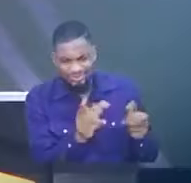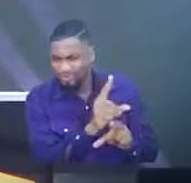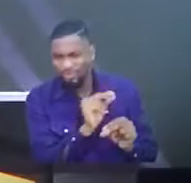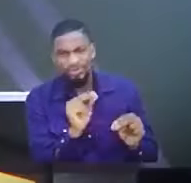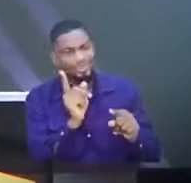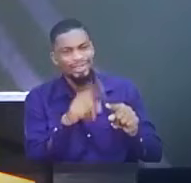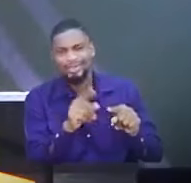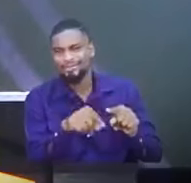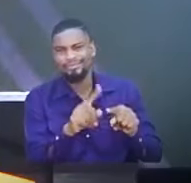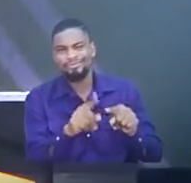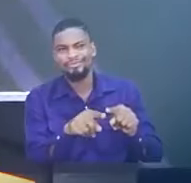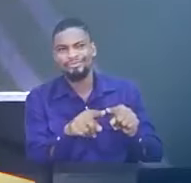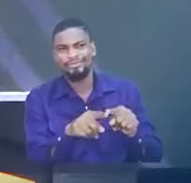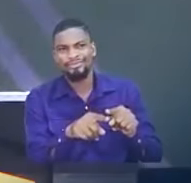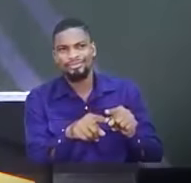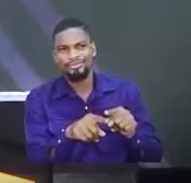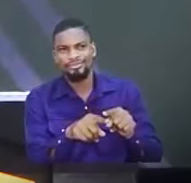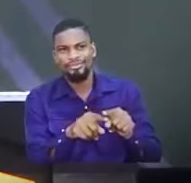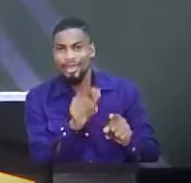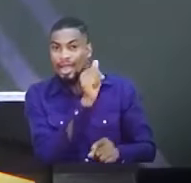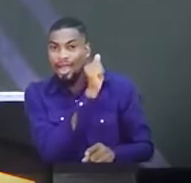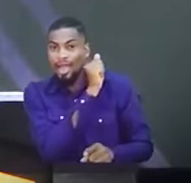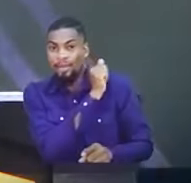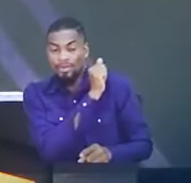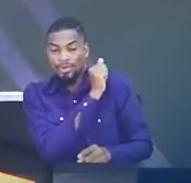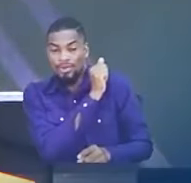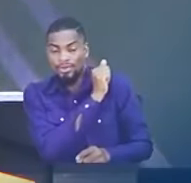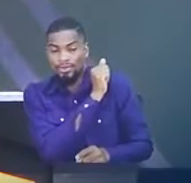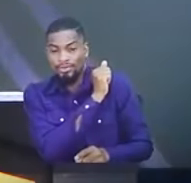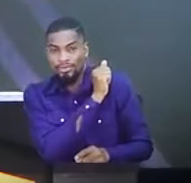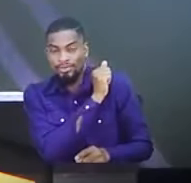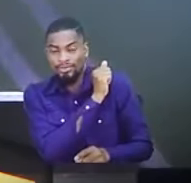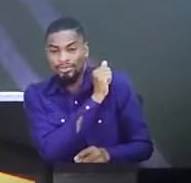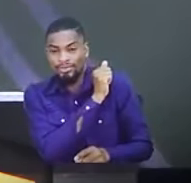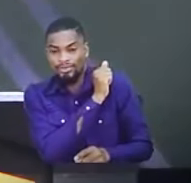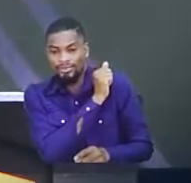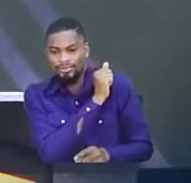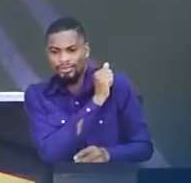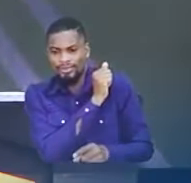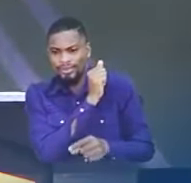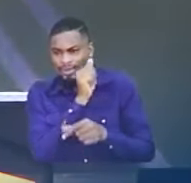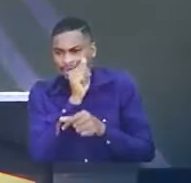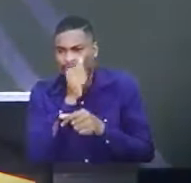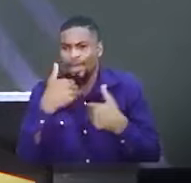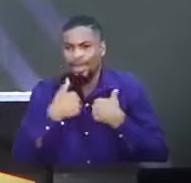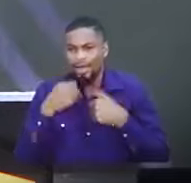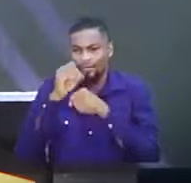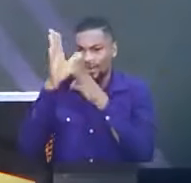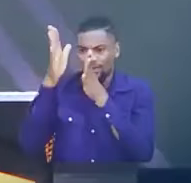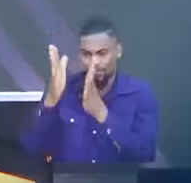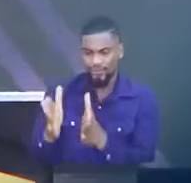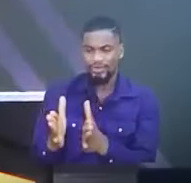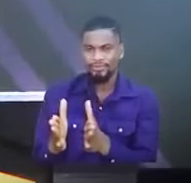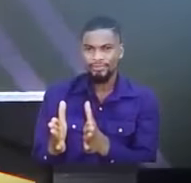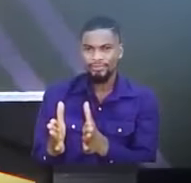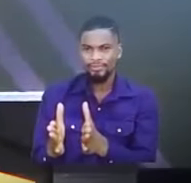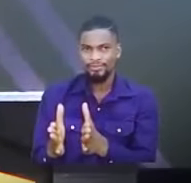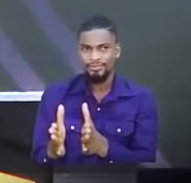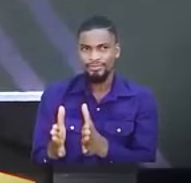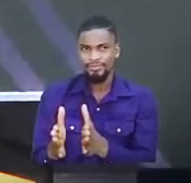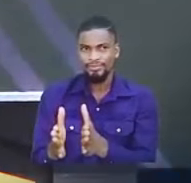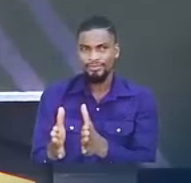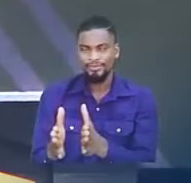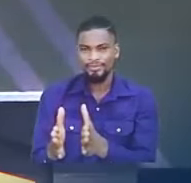her. Now, Amnon had an advisor. Now, I